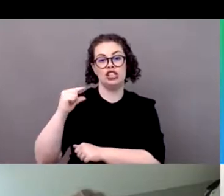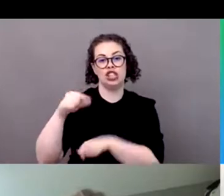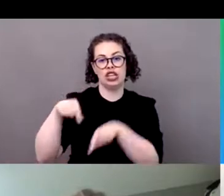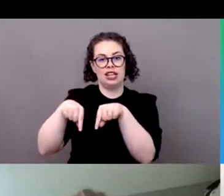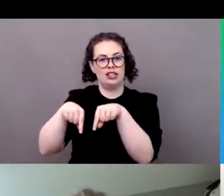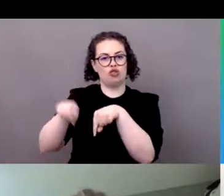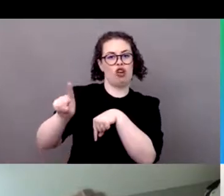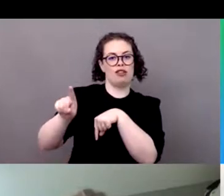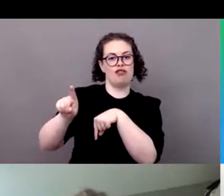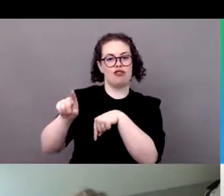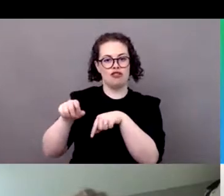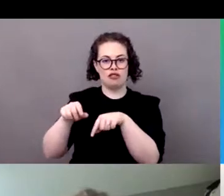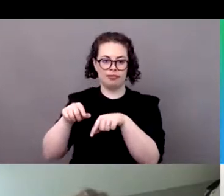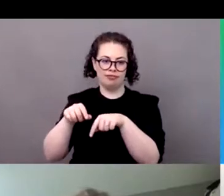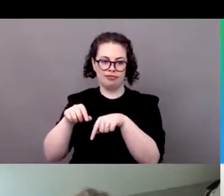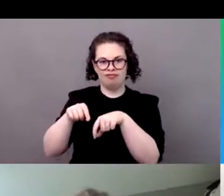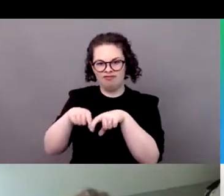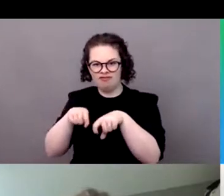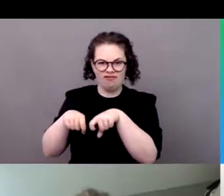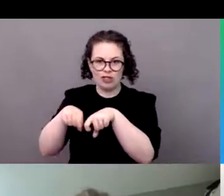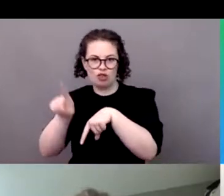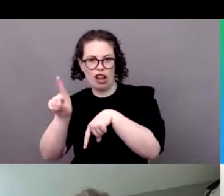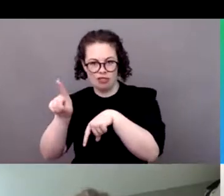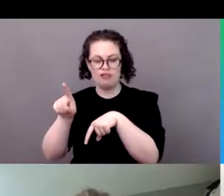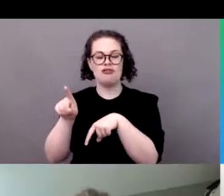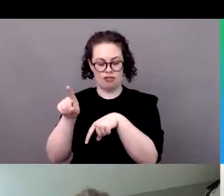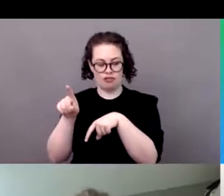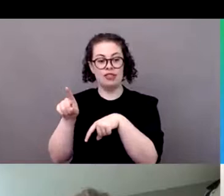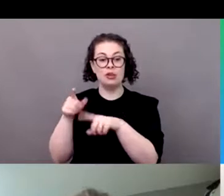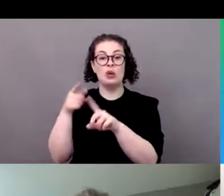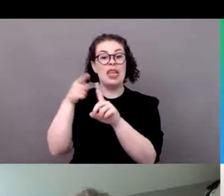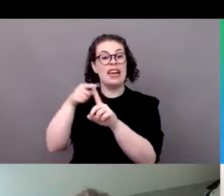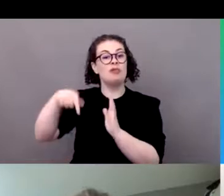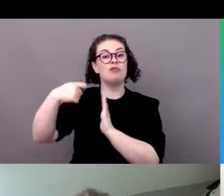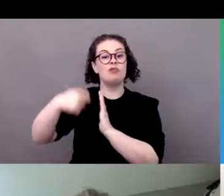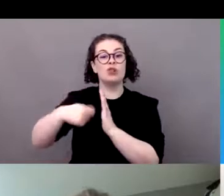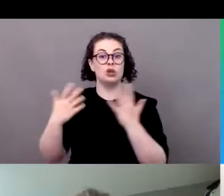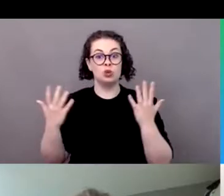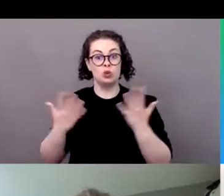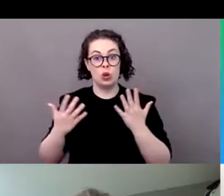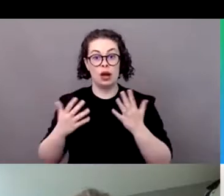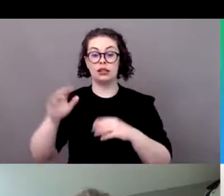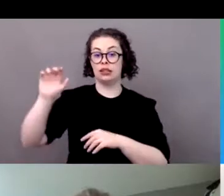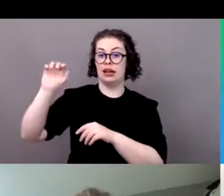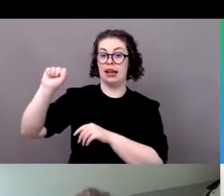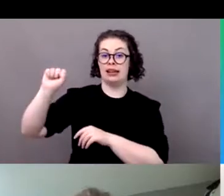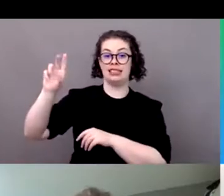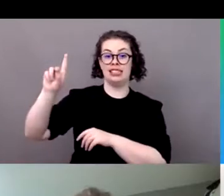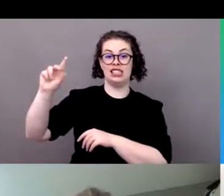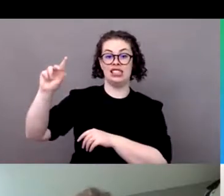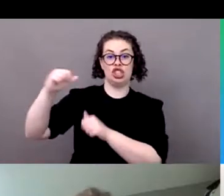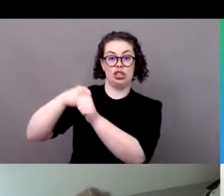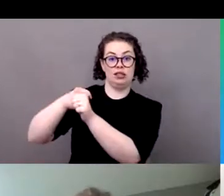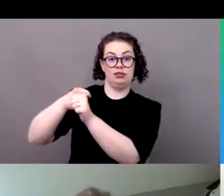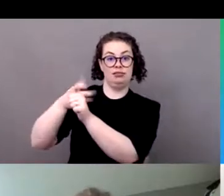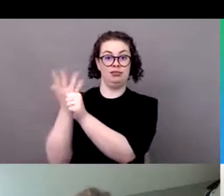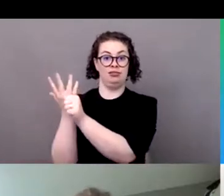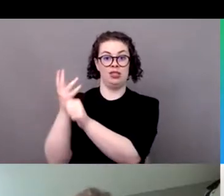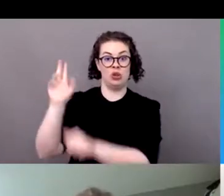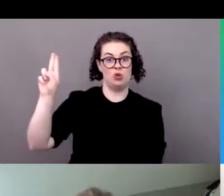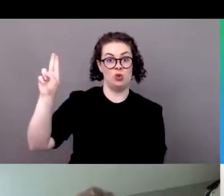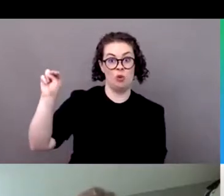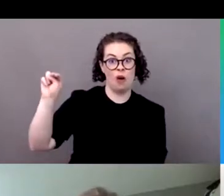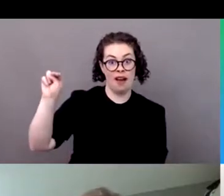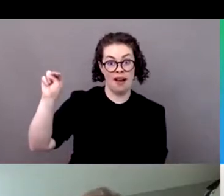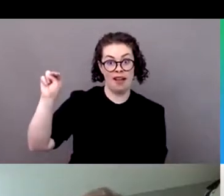action, our goal is to connect the goals of the United Nations, the Sustainable Development Goals, with the